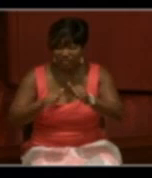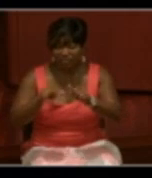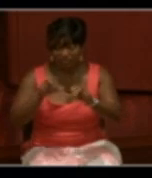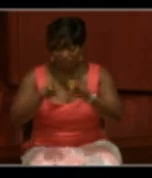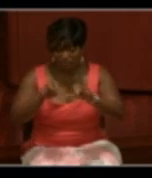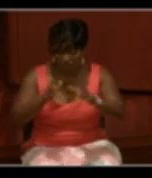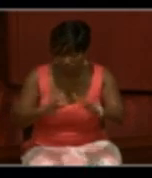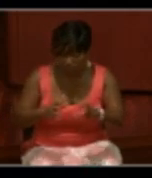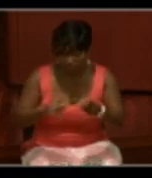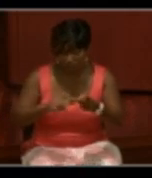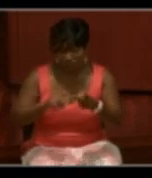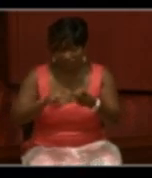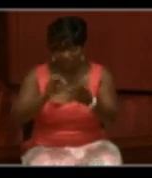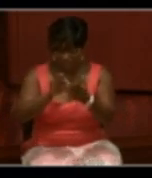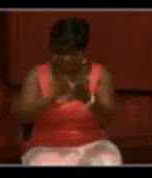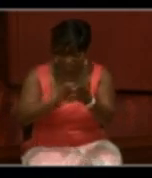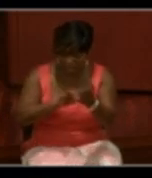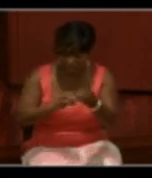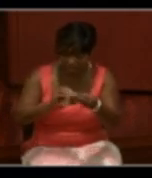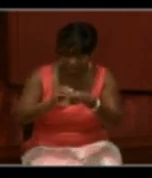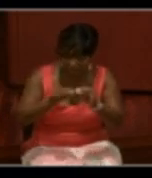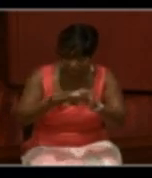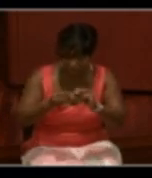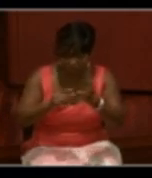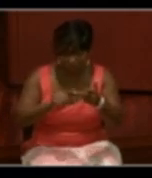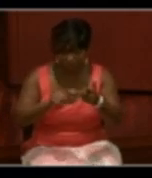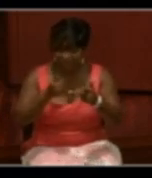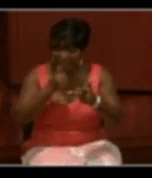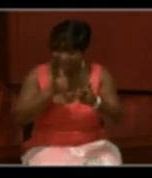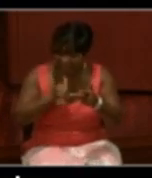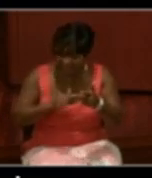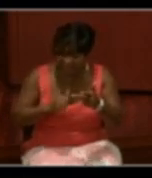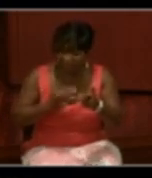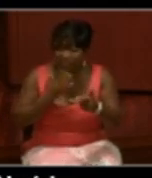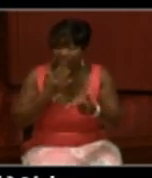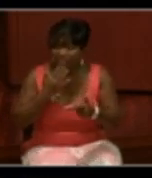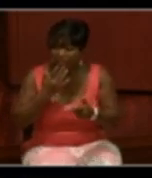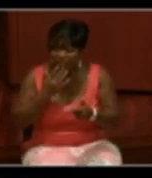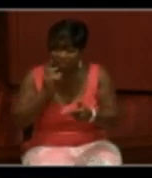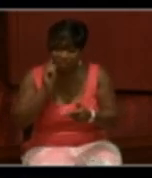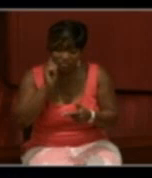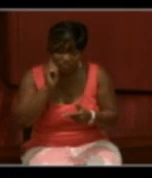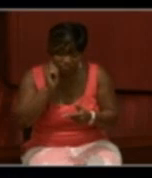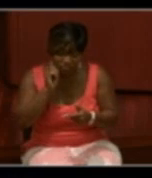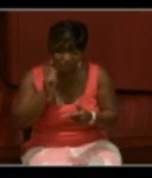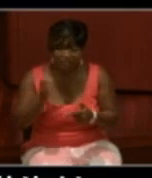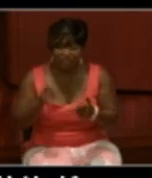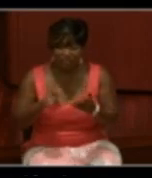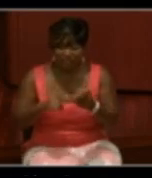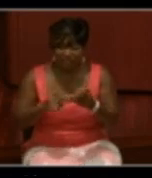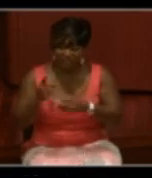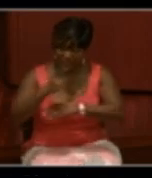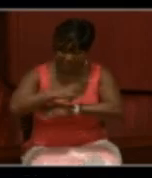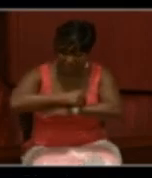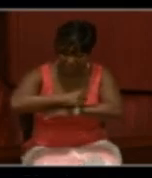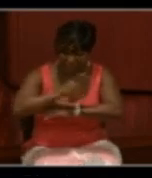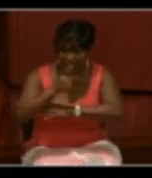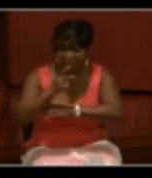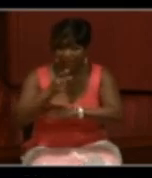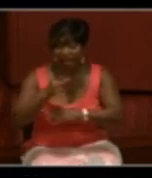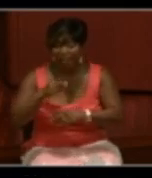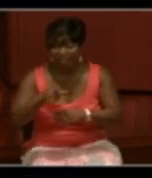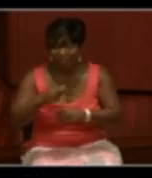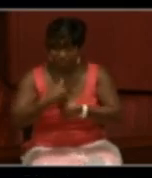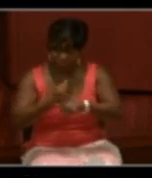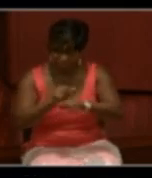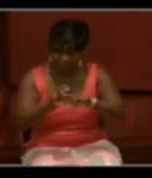number, age. It gives their complexion and physical descriptions, the date that they originally made the